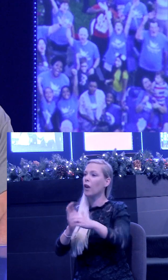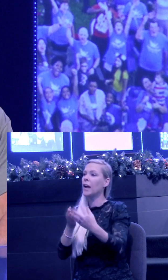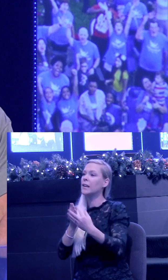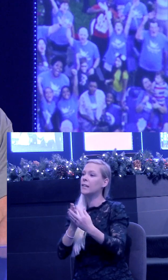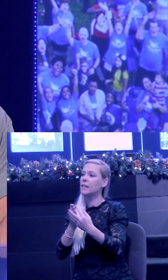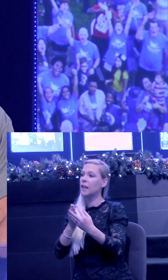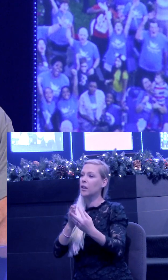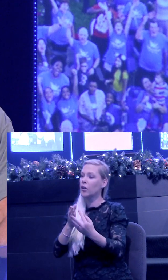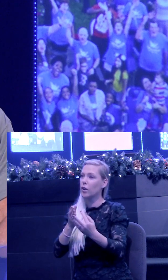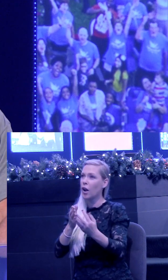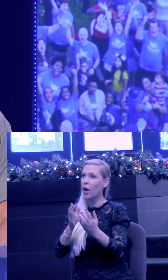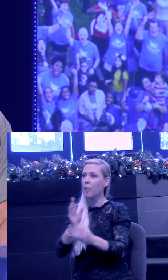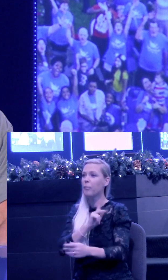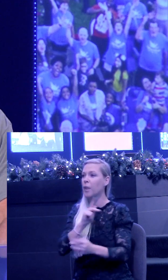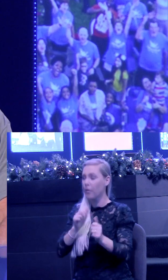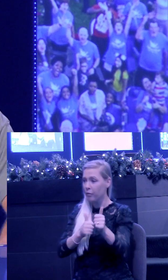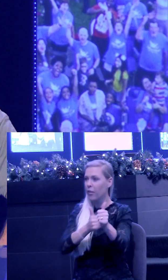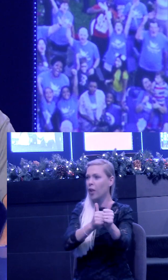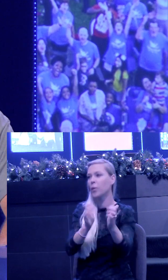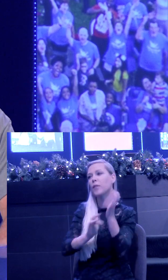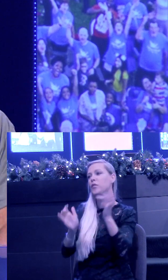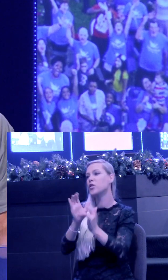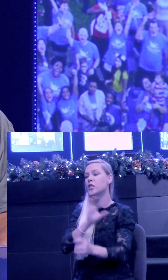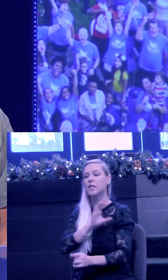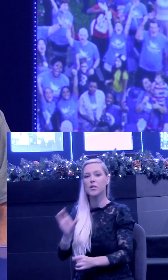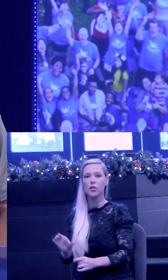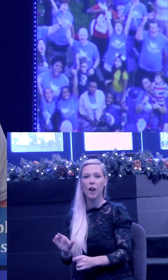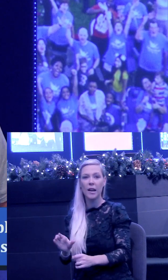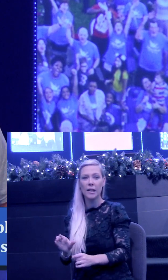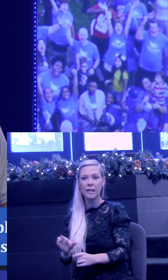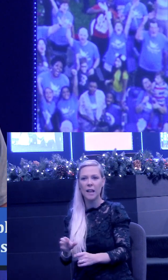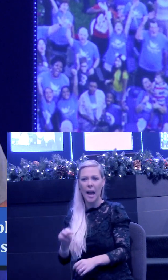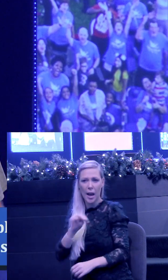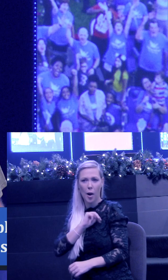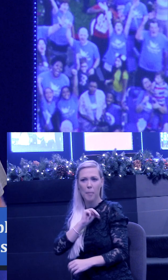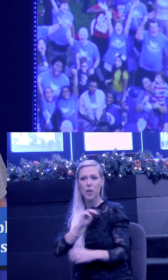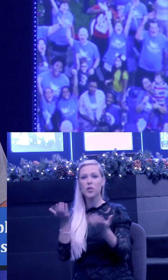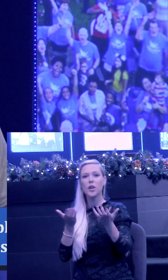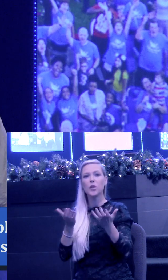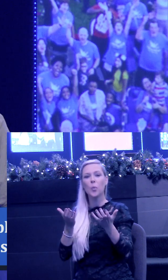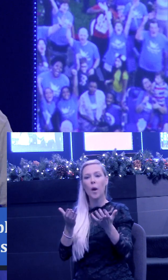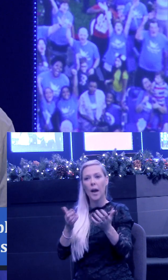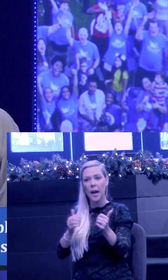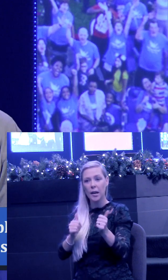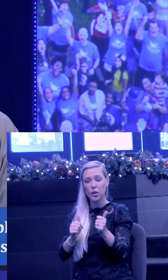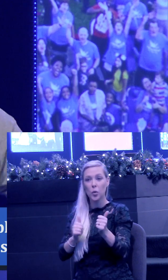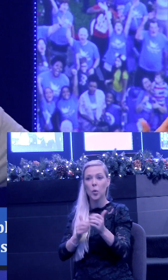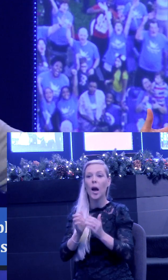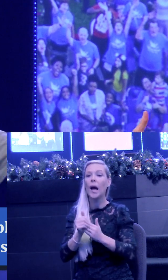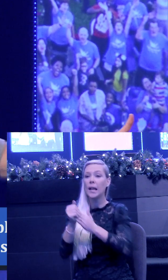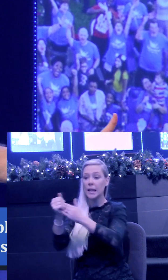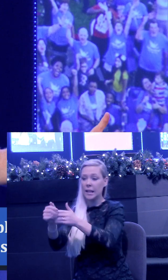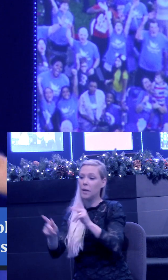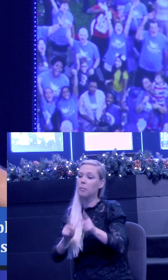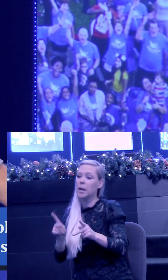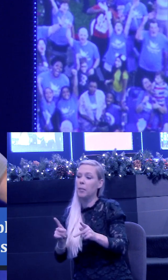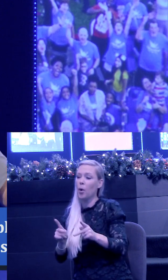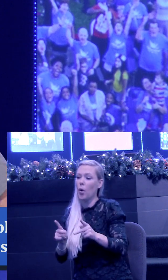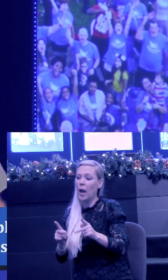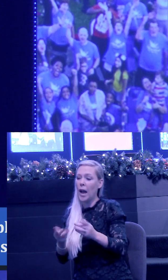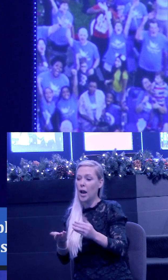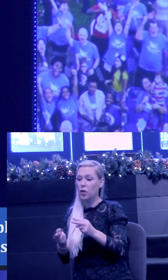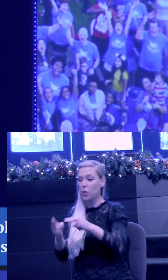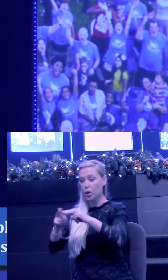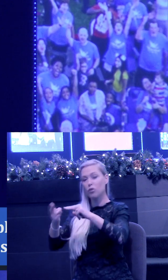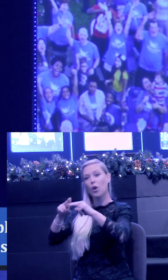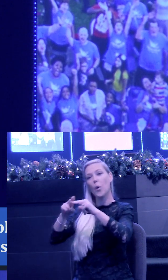we tried to continue on the mission of Community. And our mission is to lead people into a growing relationship with Jesus Christ. So wherever you're at on your spiritual